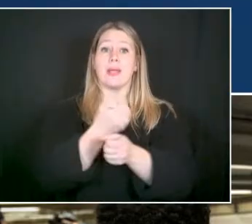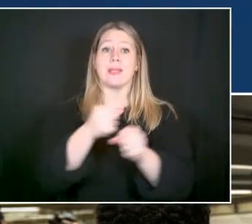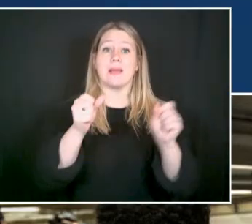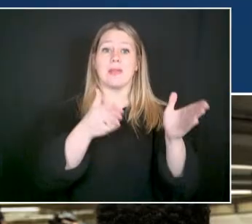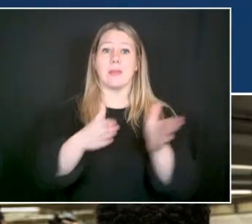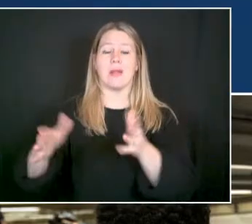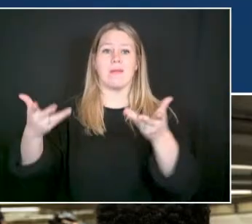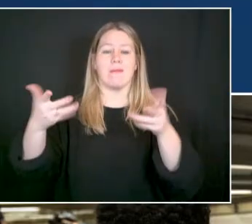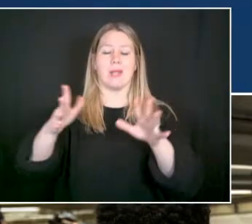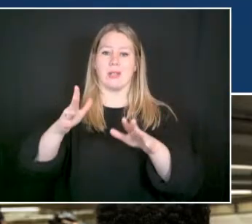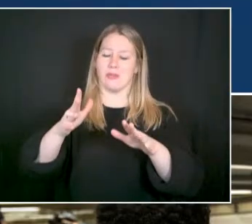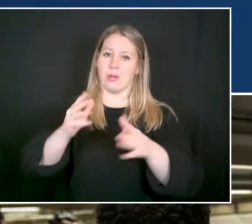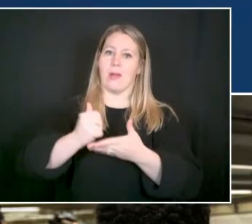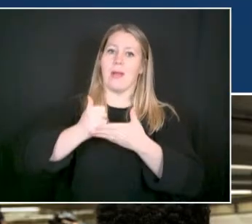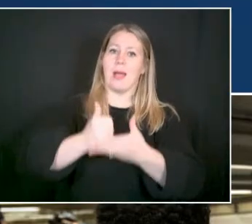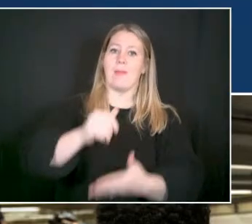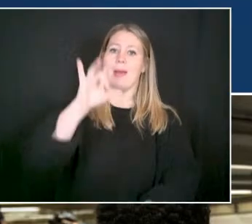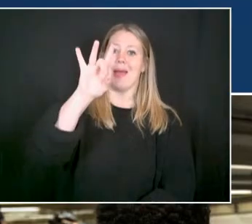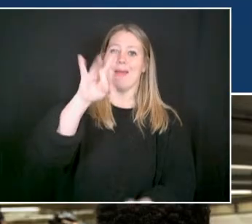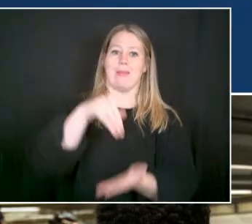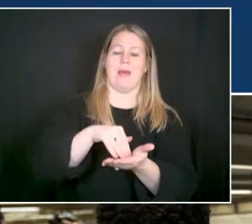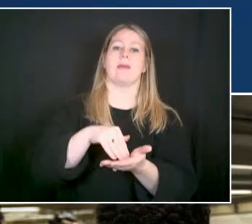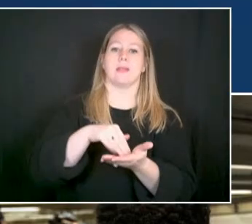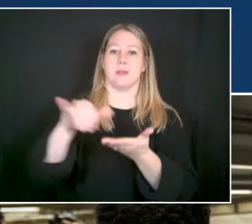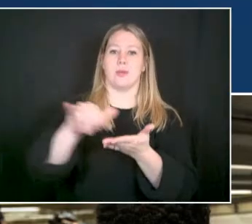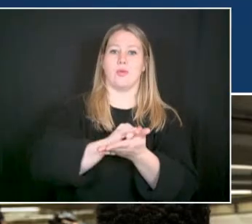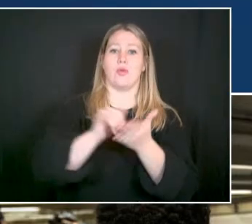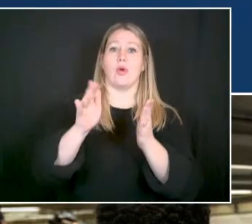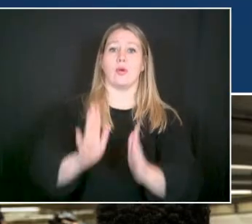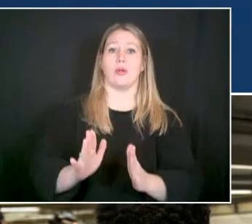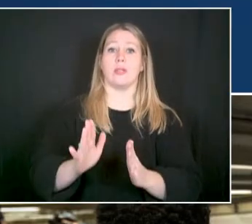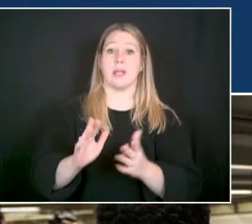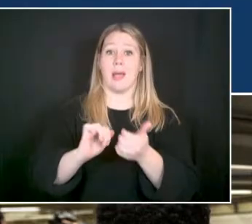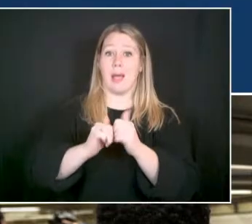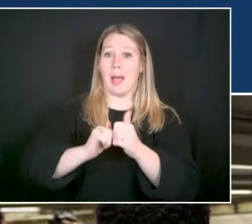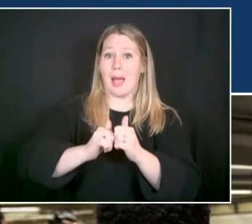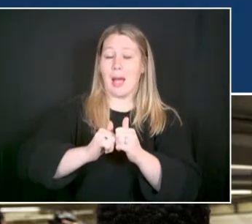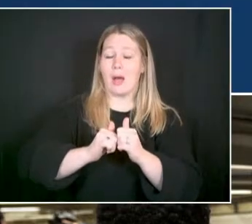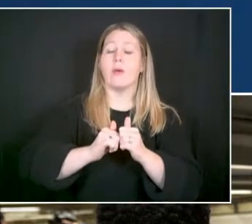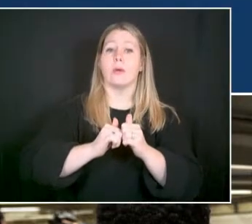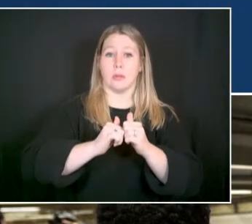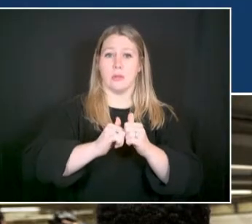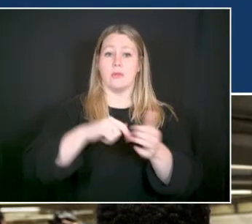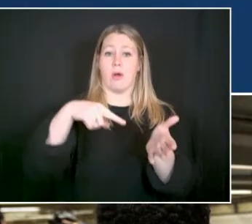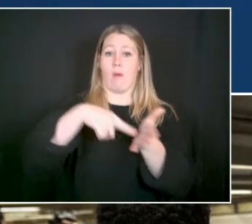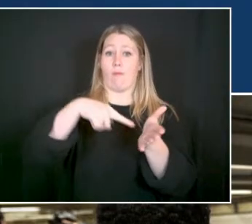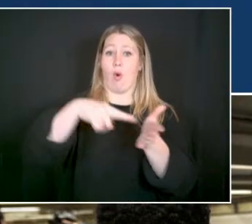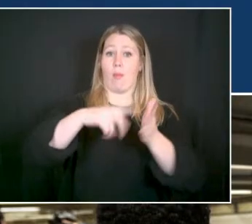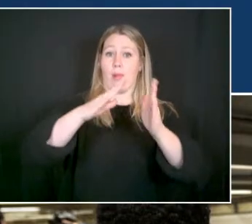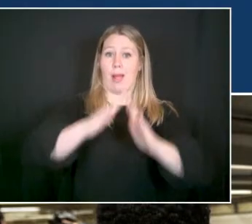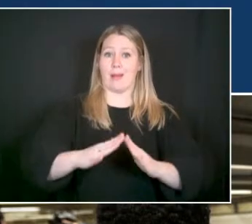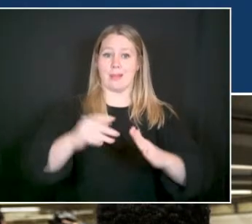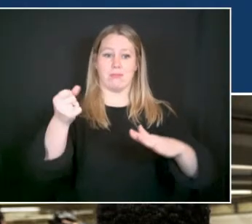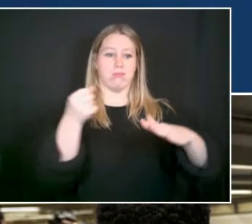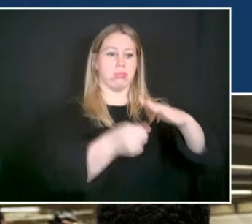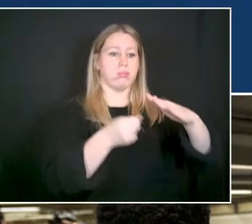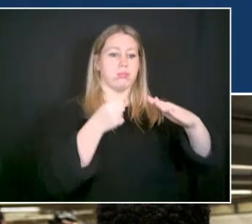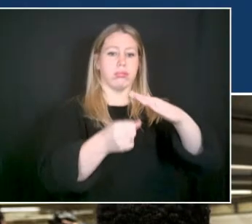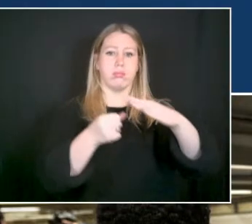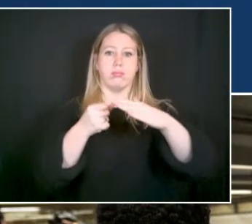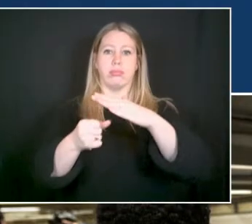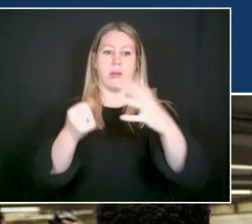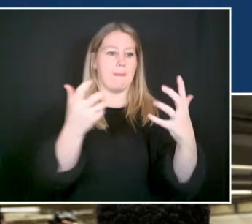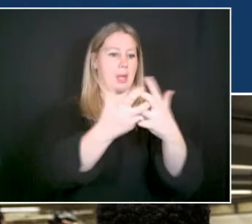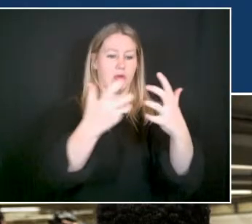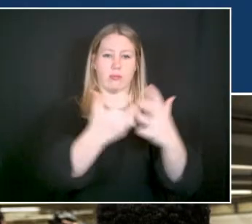over 860 people placed in permanent affordable housing. Anyone who's down in the system or engaged with those who are